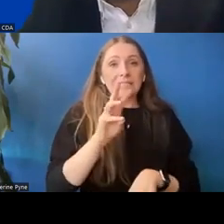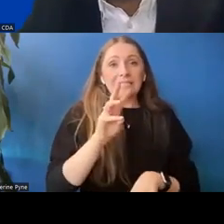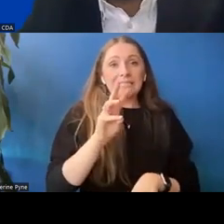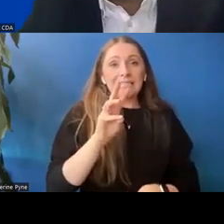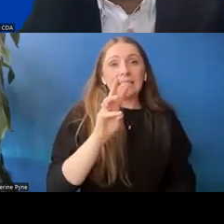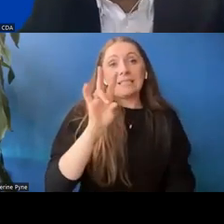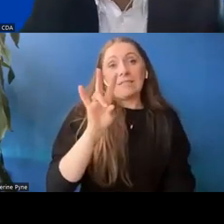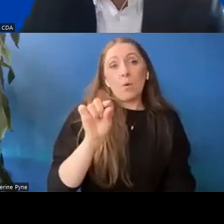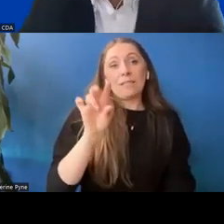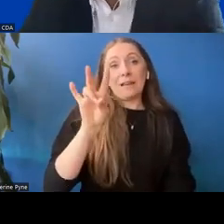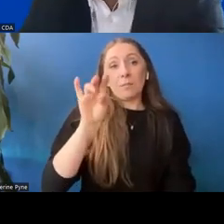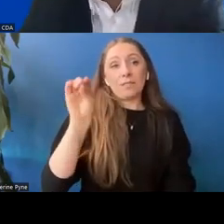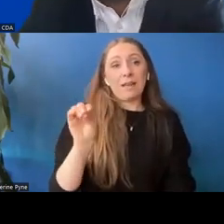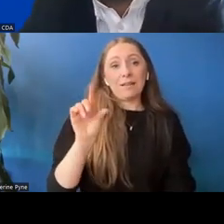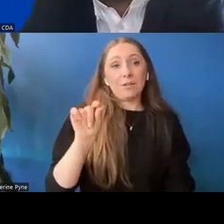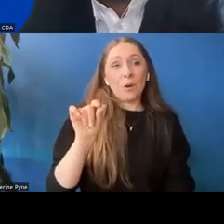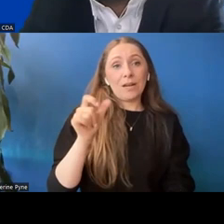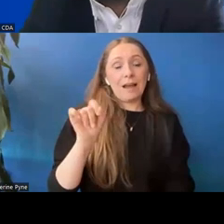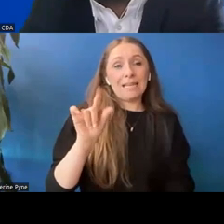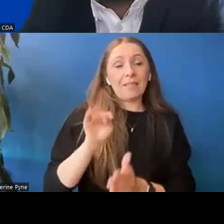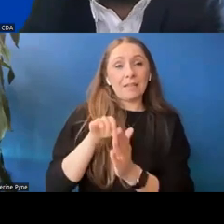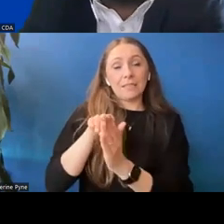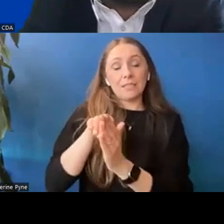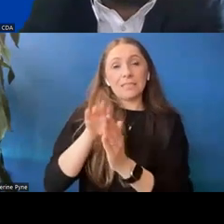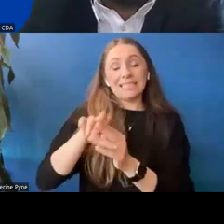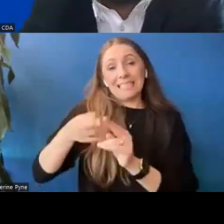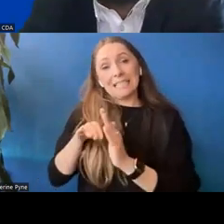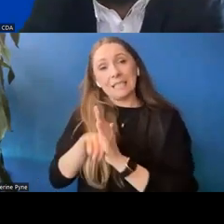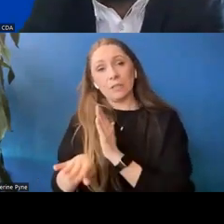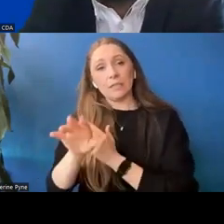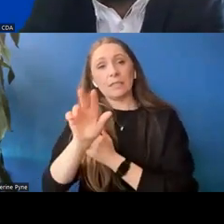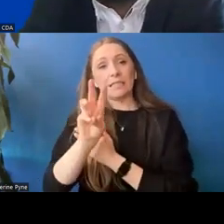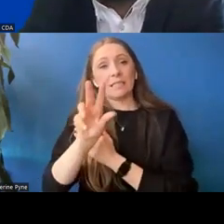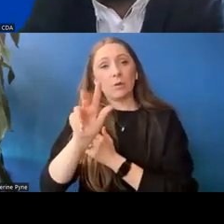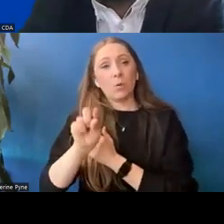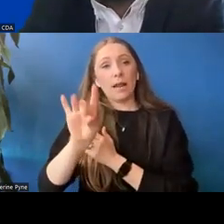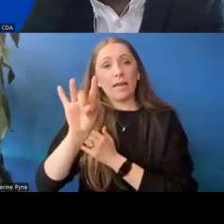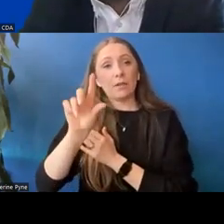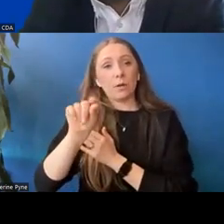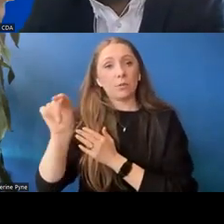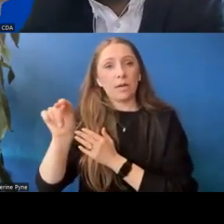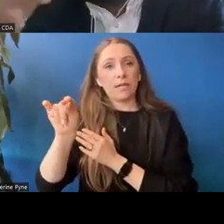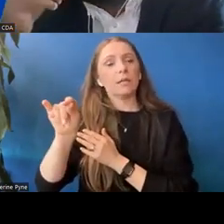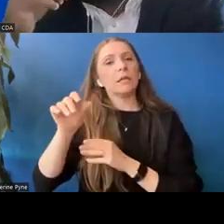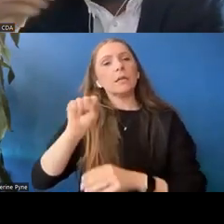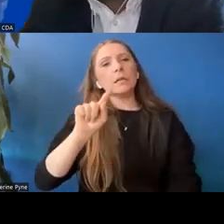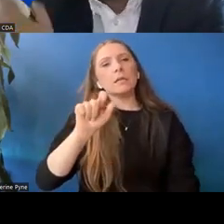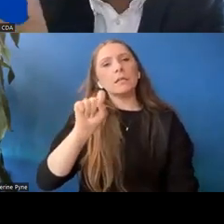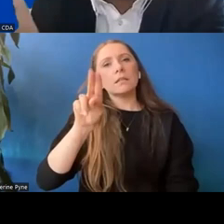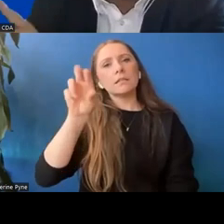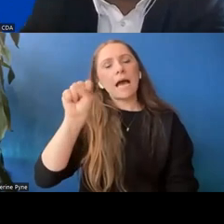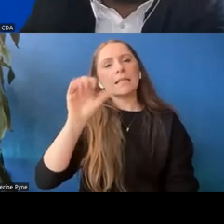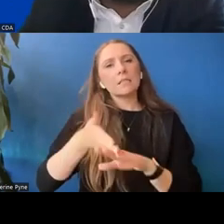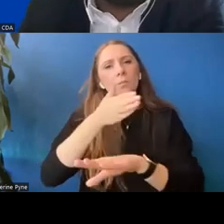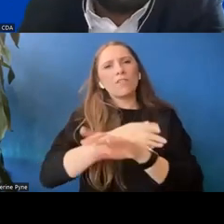in 2019, and then it decreases 63.8% in 2020. That's where the status is getting better, improving. However,